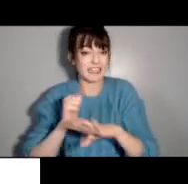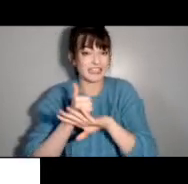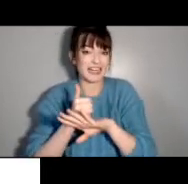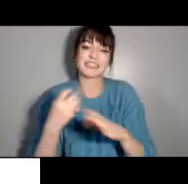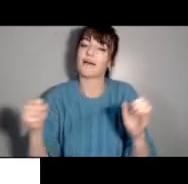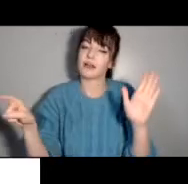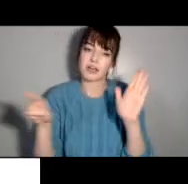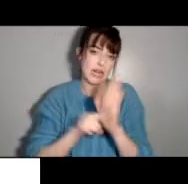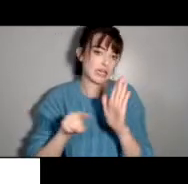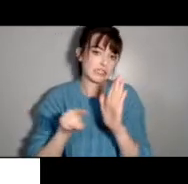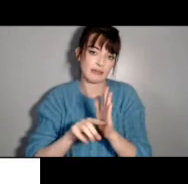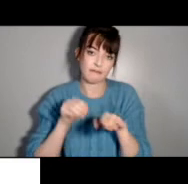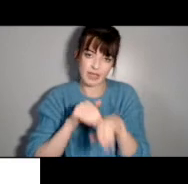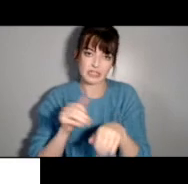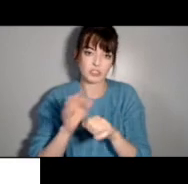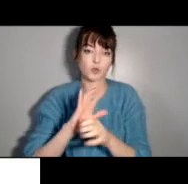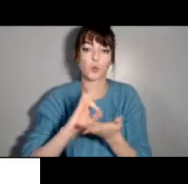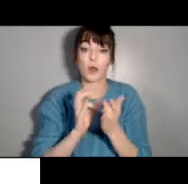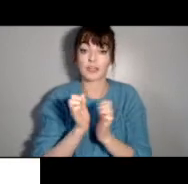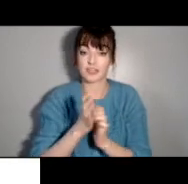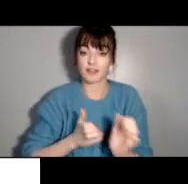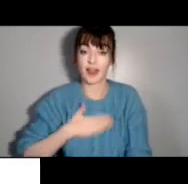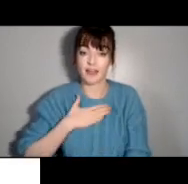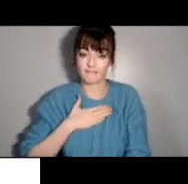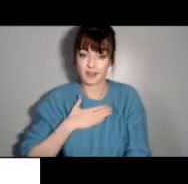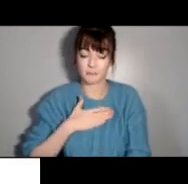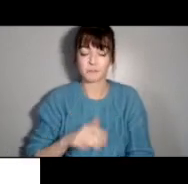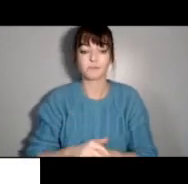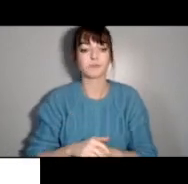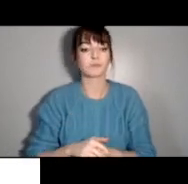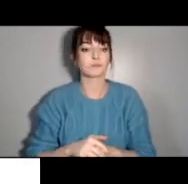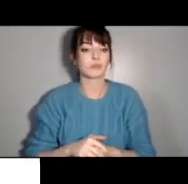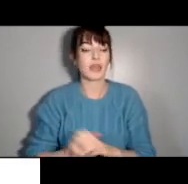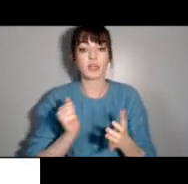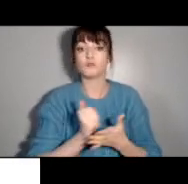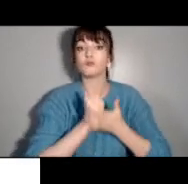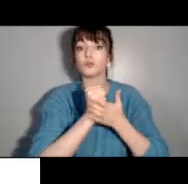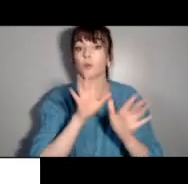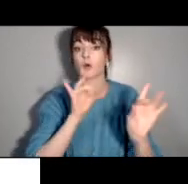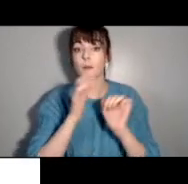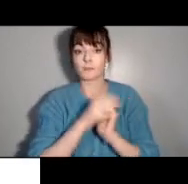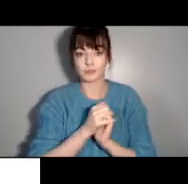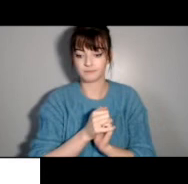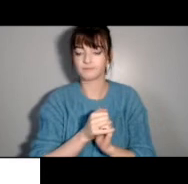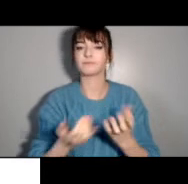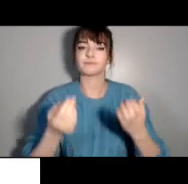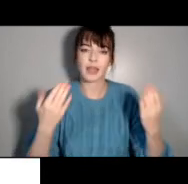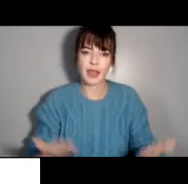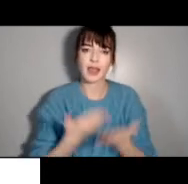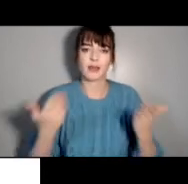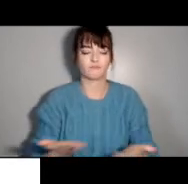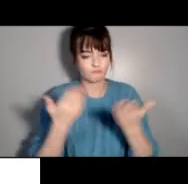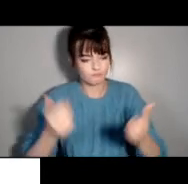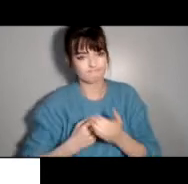negative impact on quality of life. Support options that promote self-determination and autonomy should be